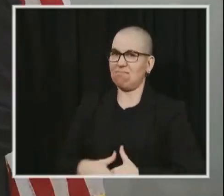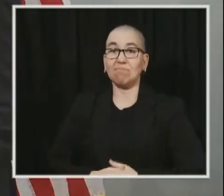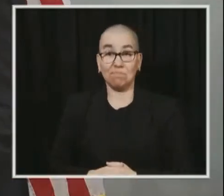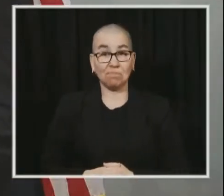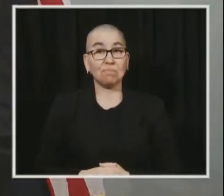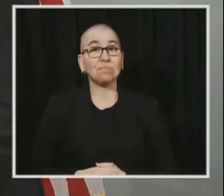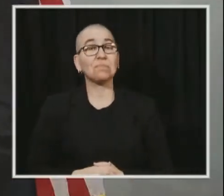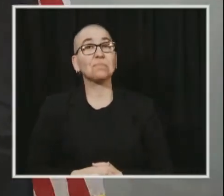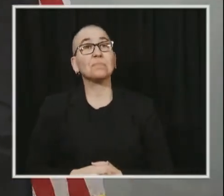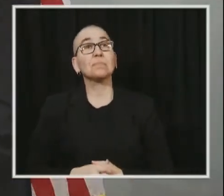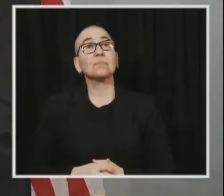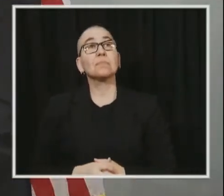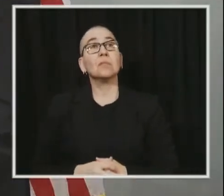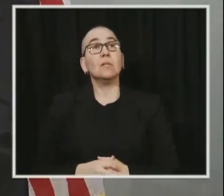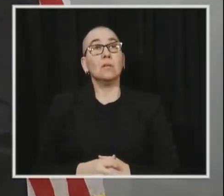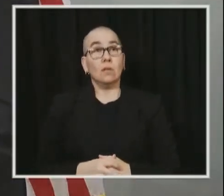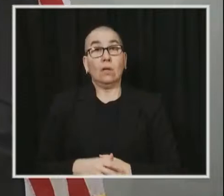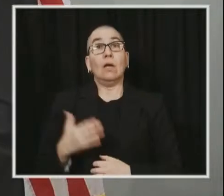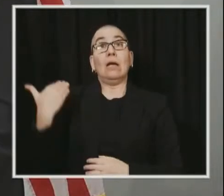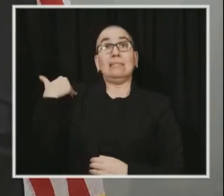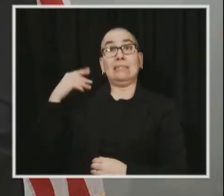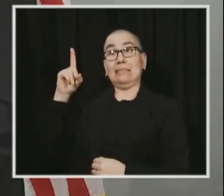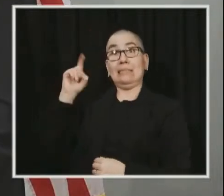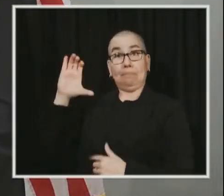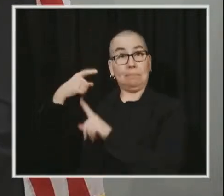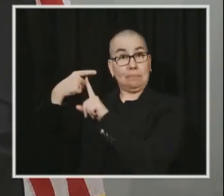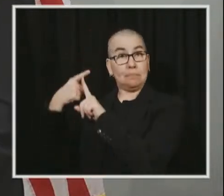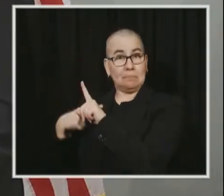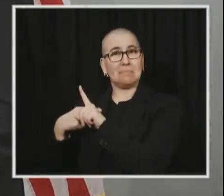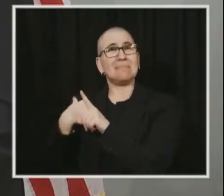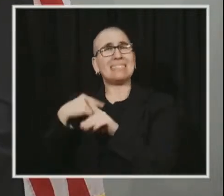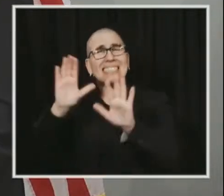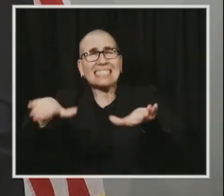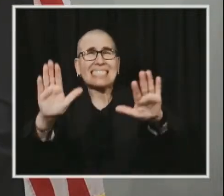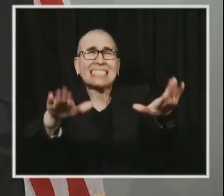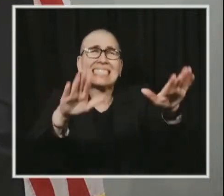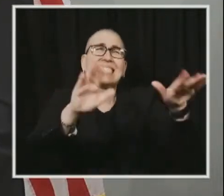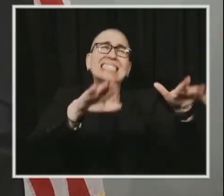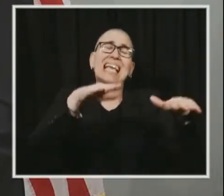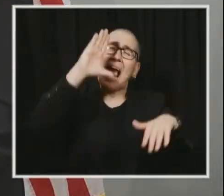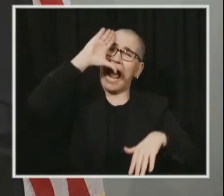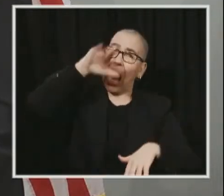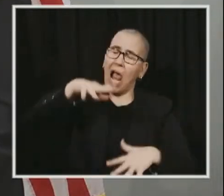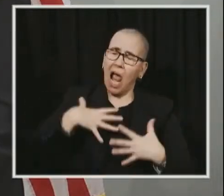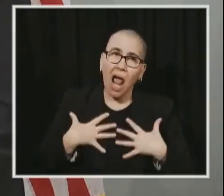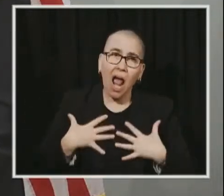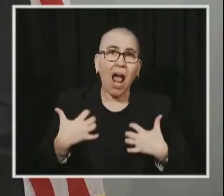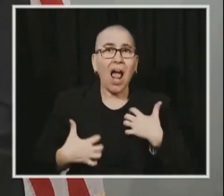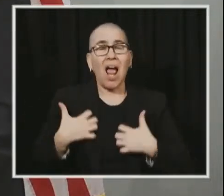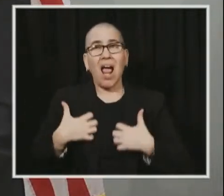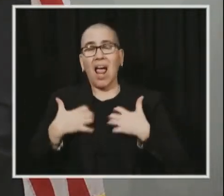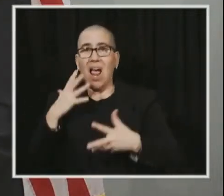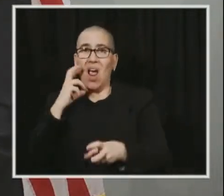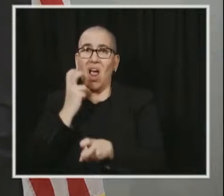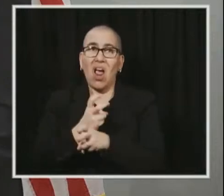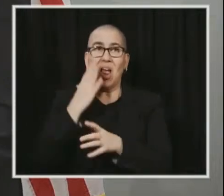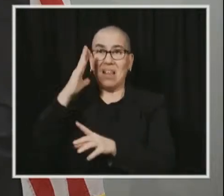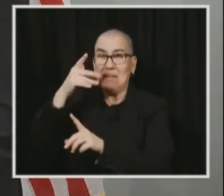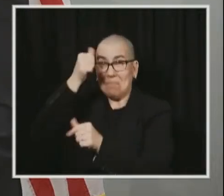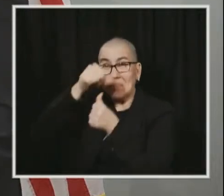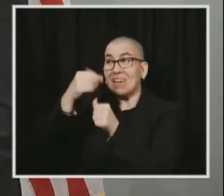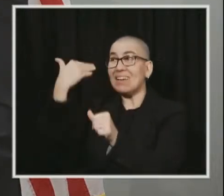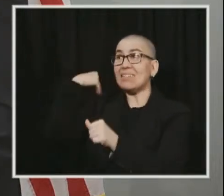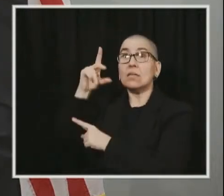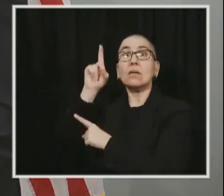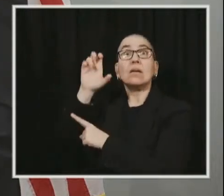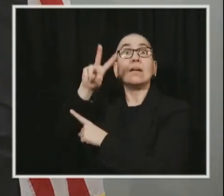I also in December asked you to make those hard choices to let us get the vaccine going. Remember, it was about the 22nd of December we saw our